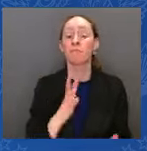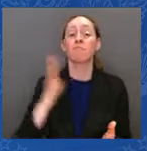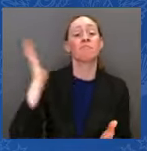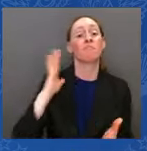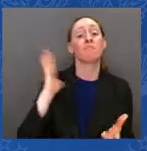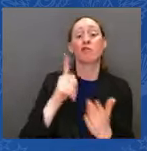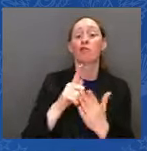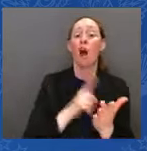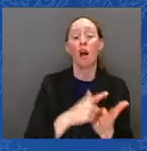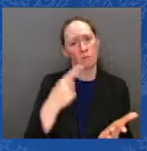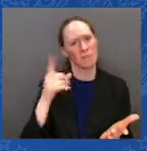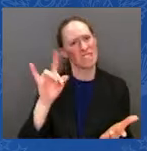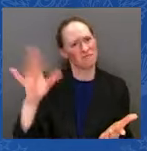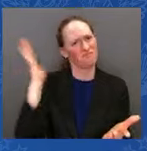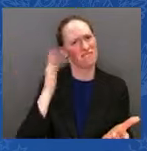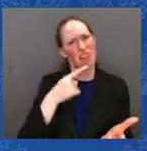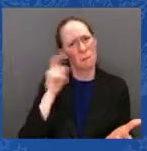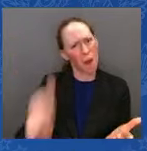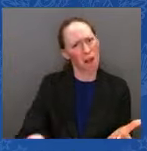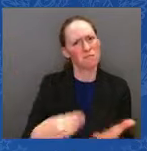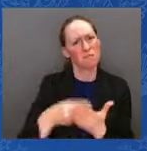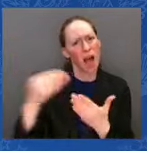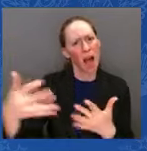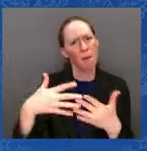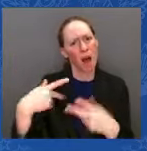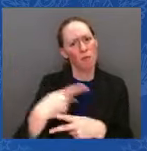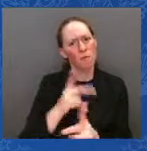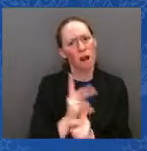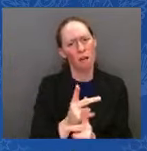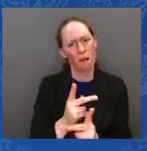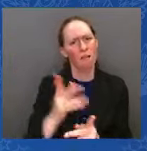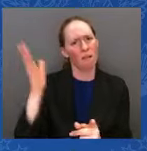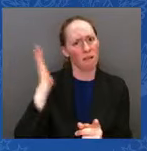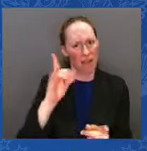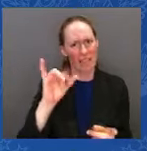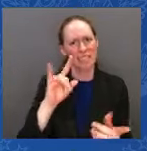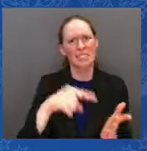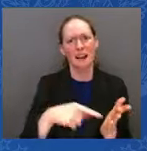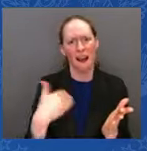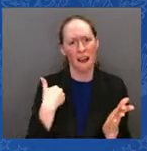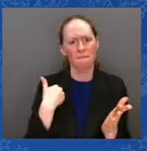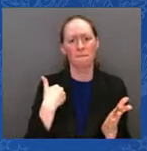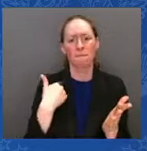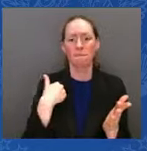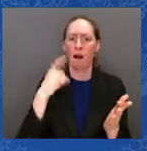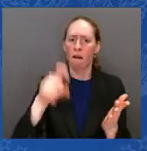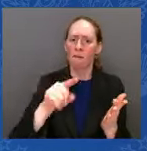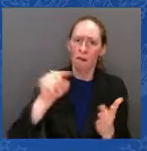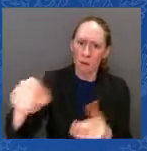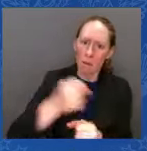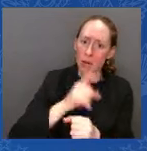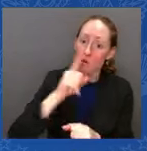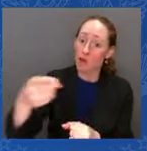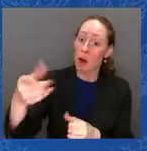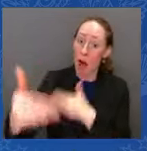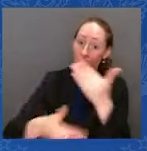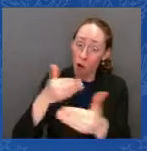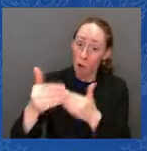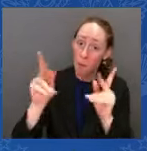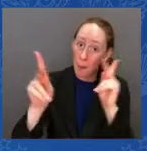buy American. So they have to use American products. They have to go out and make sure that they hire American workers. For a long